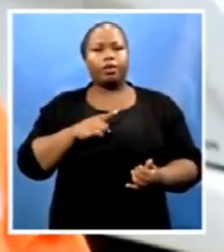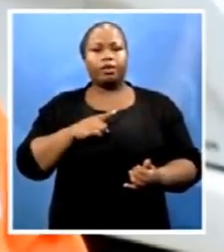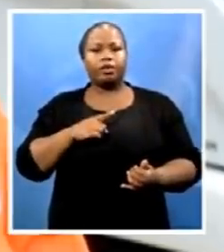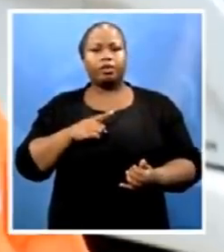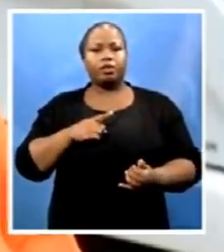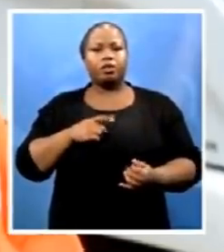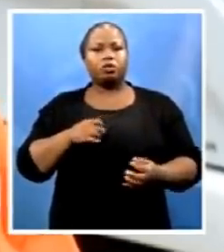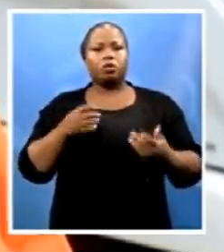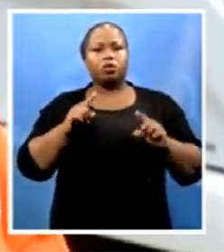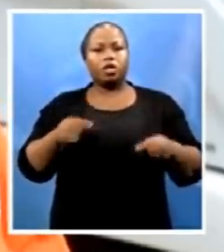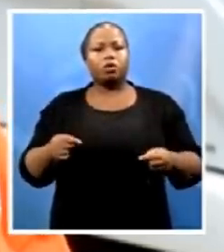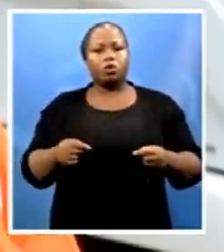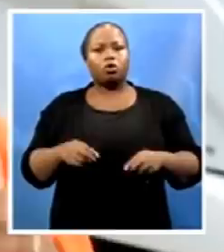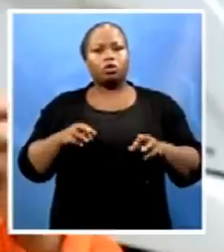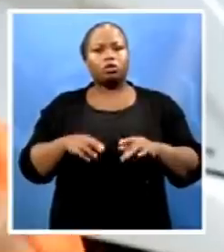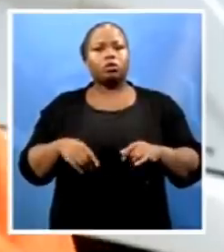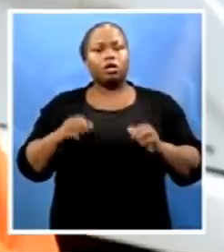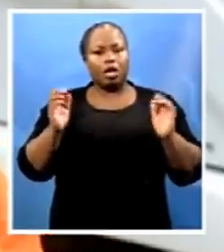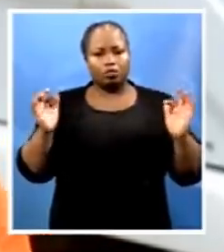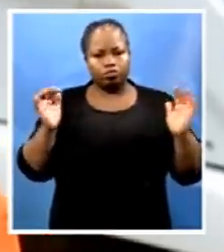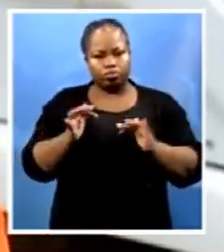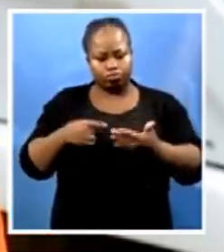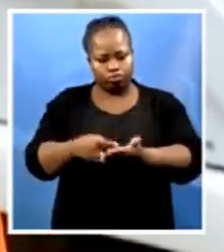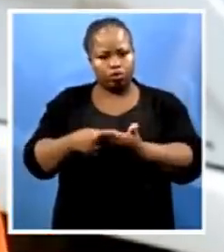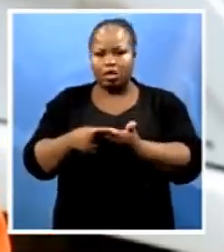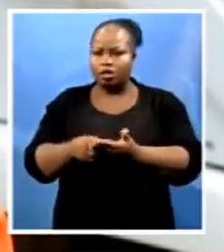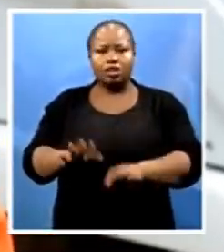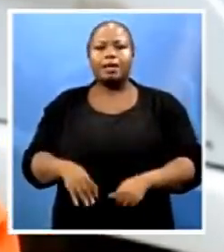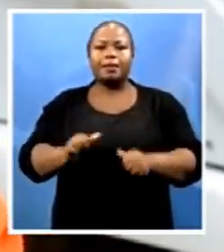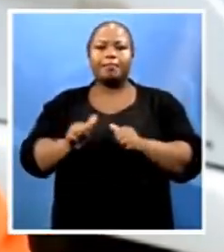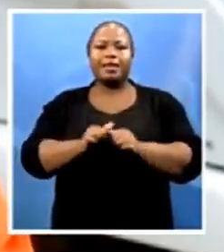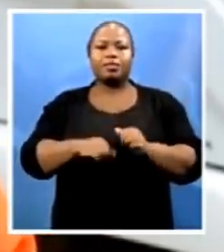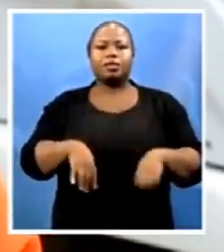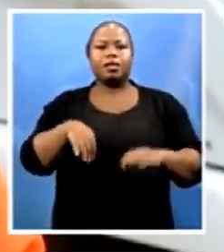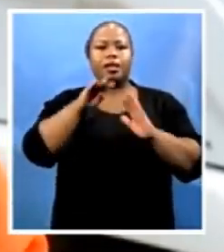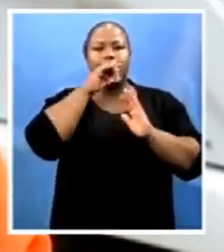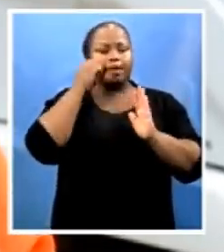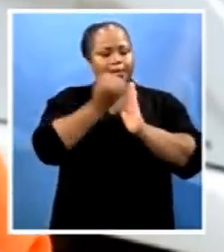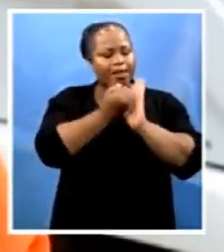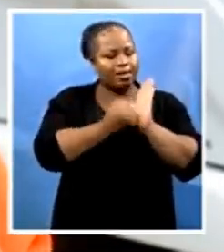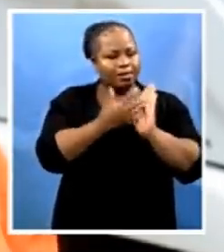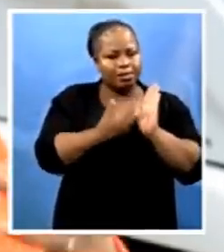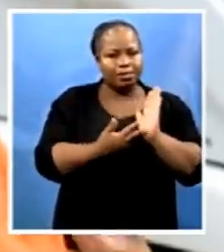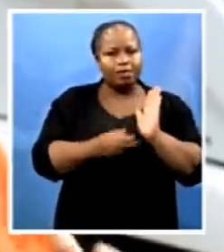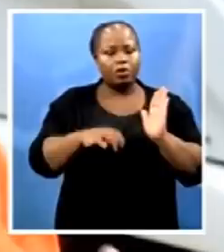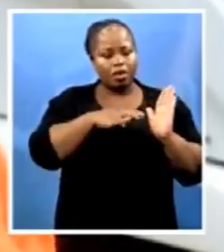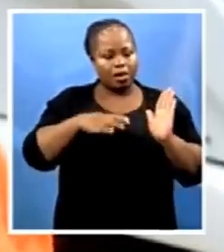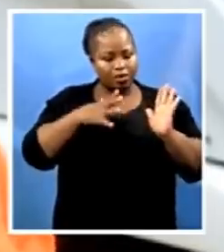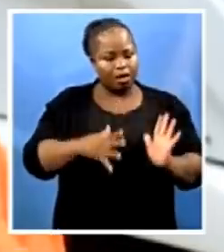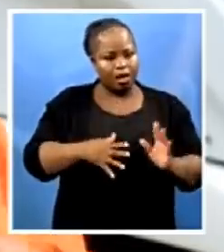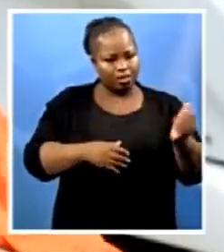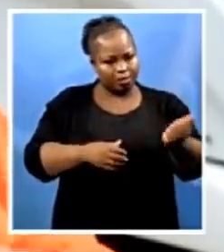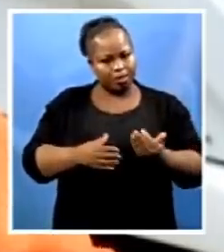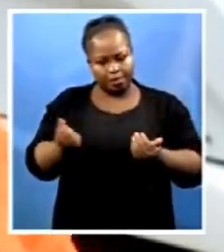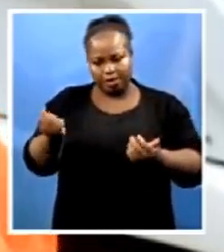have lists submitted by councillors, because councillors are the very closer people to individuals who are needy, and the very closer